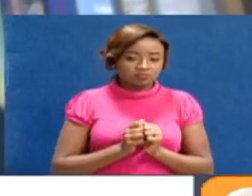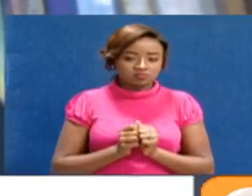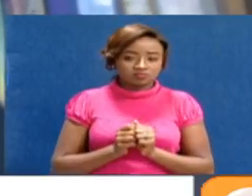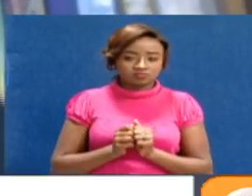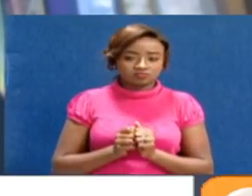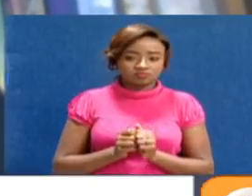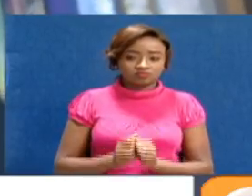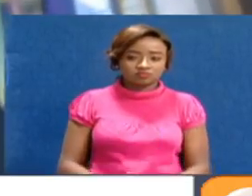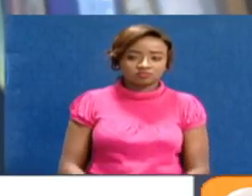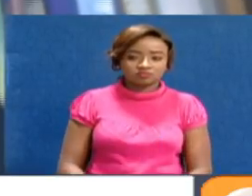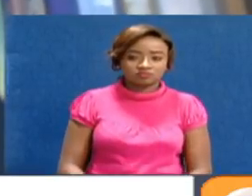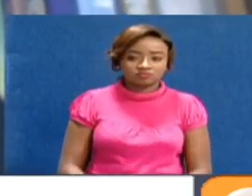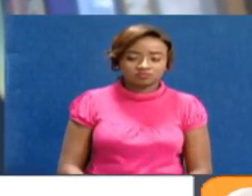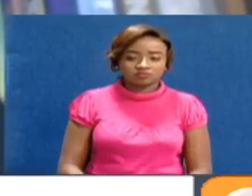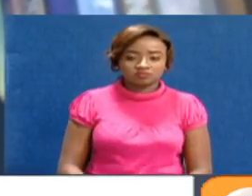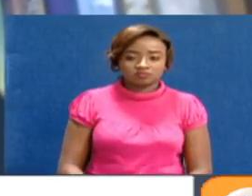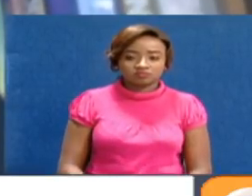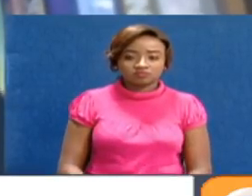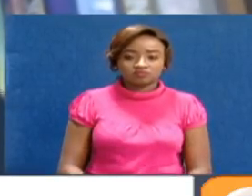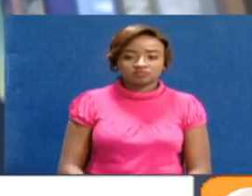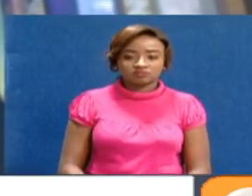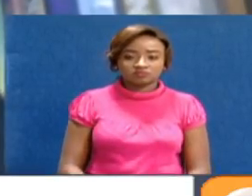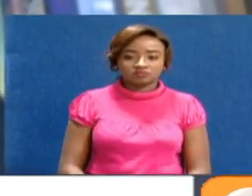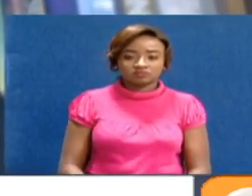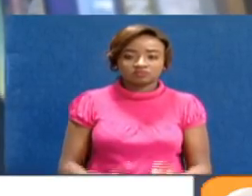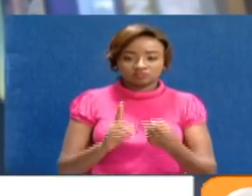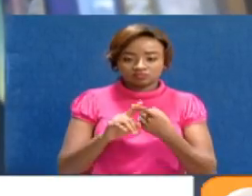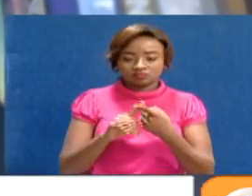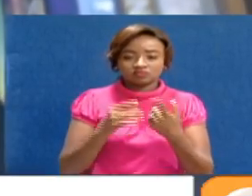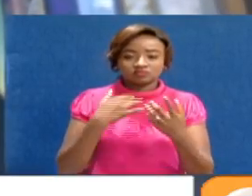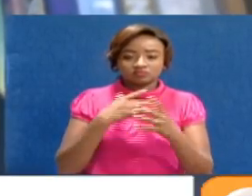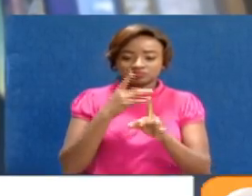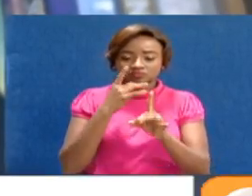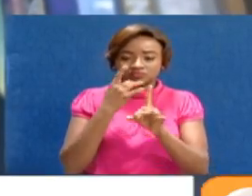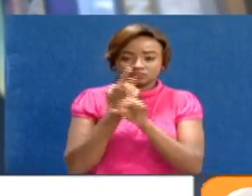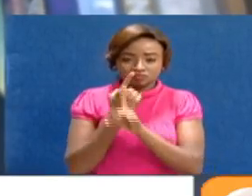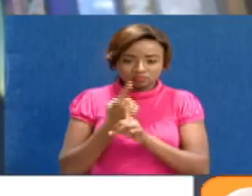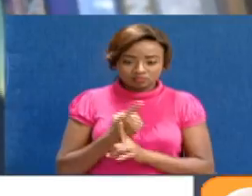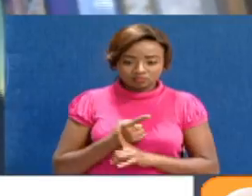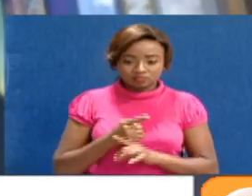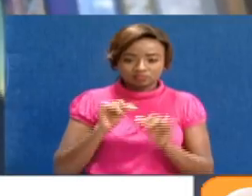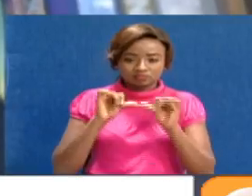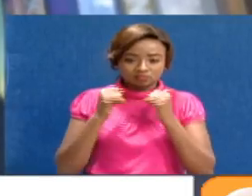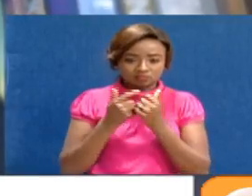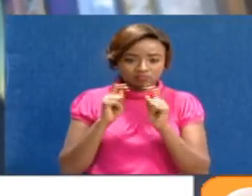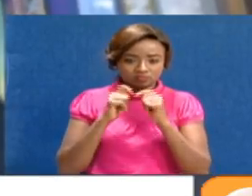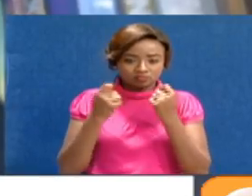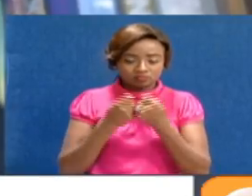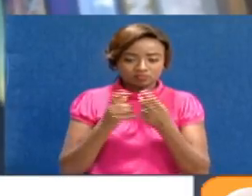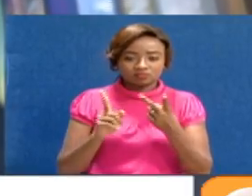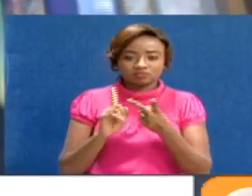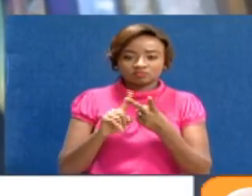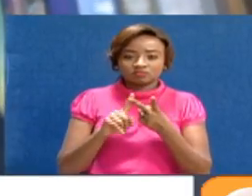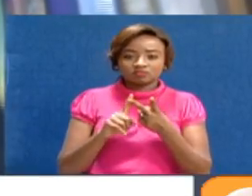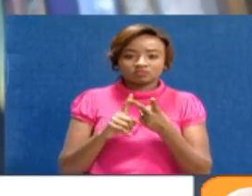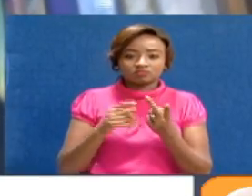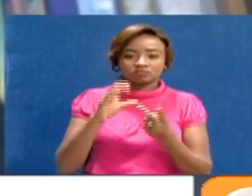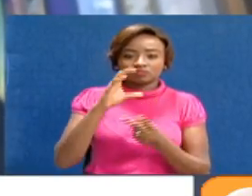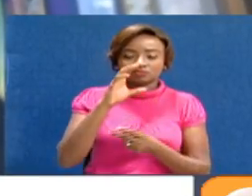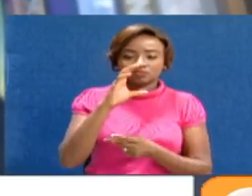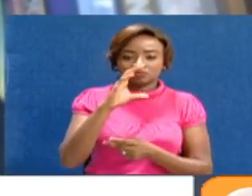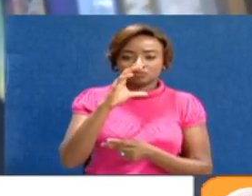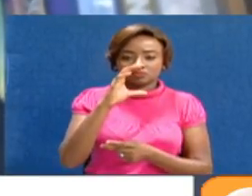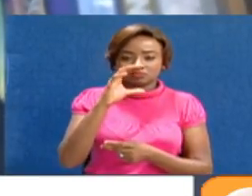these institutions in the anti-corruption justice chain, like the multi-agency team. Yeah. You know, they also have the National Council on Administration of